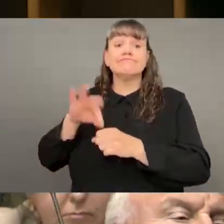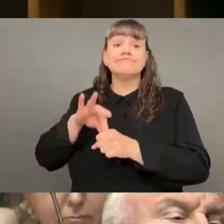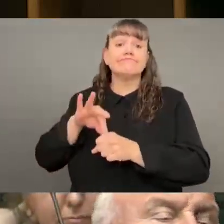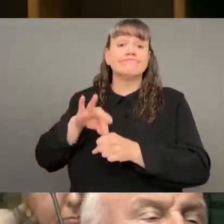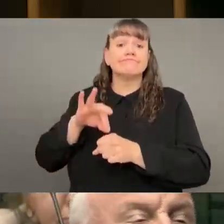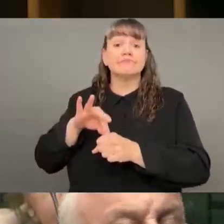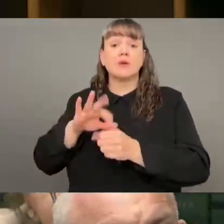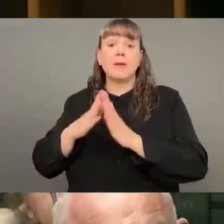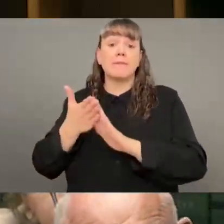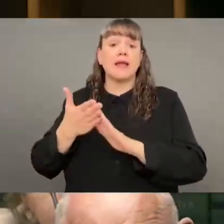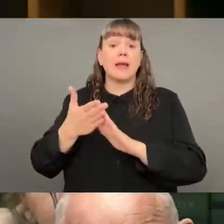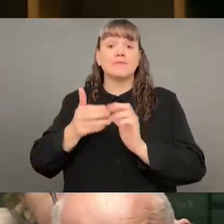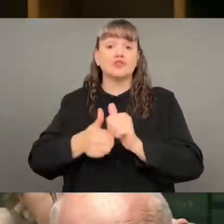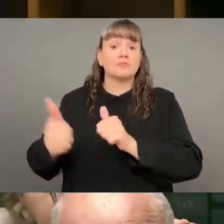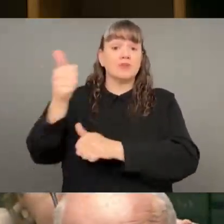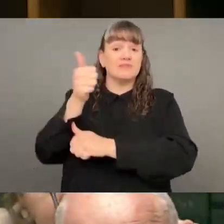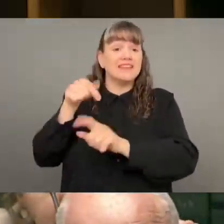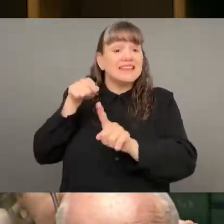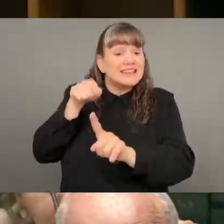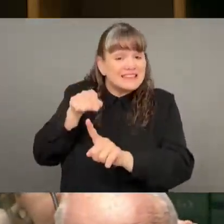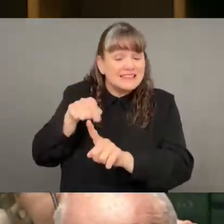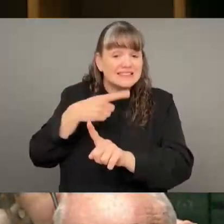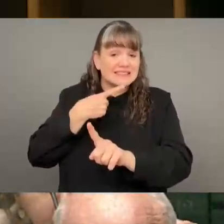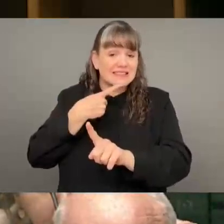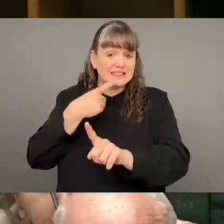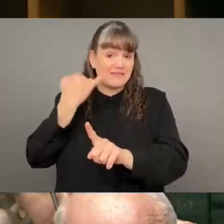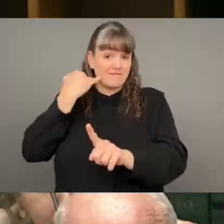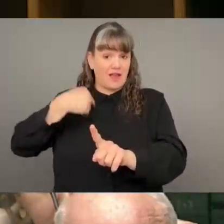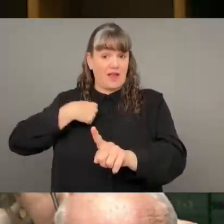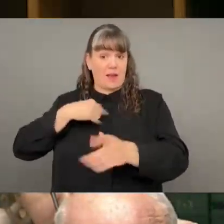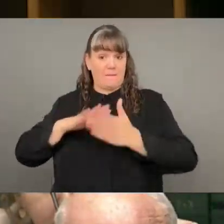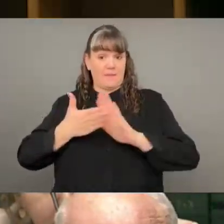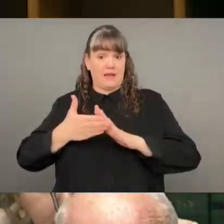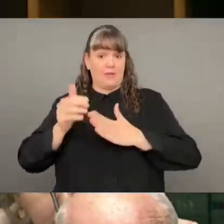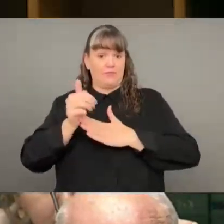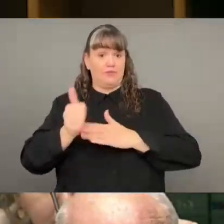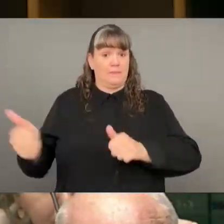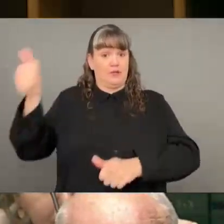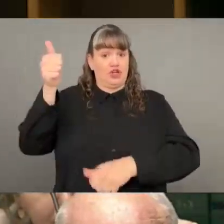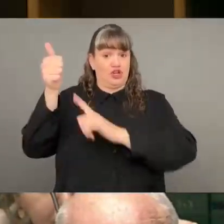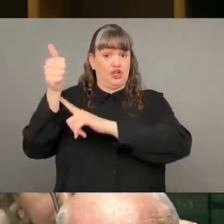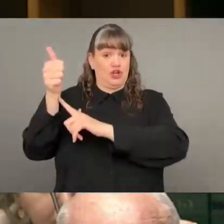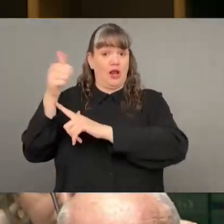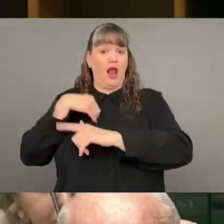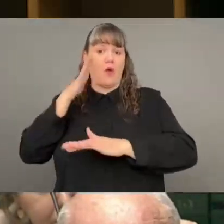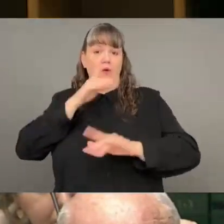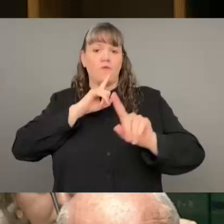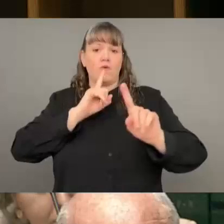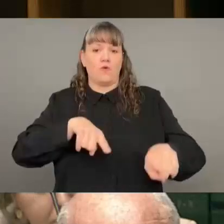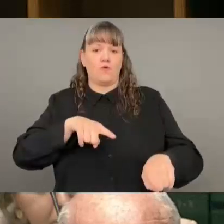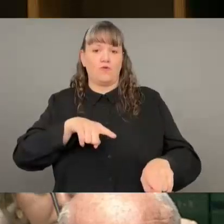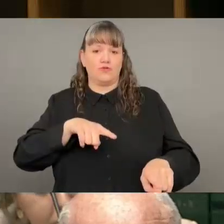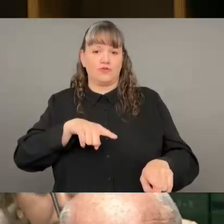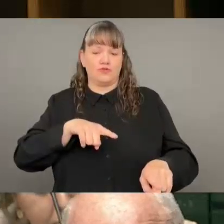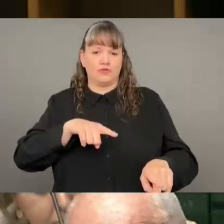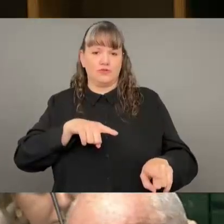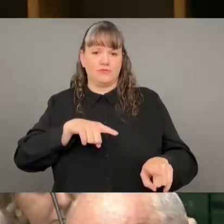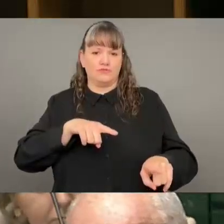Premier, he would instruct police officers to stop enforcing the laws related to semi-automatic guns.